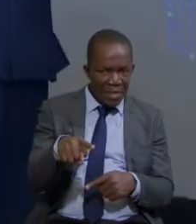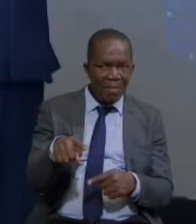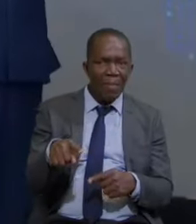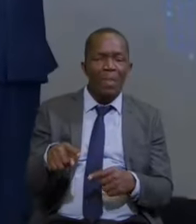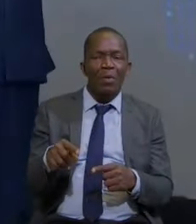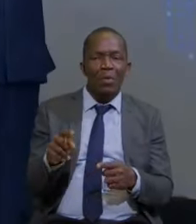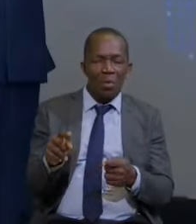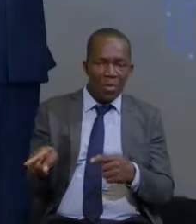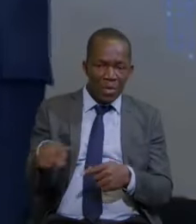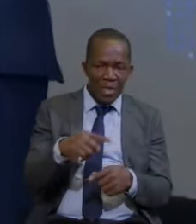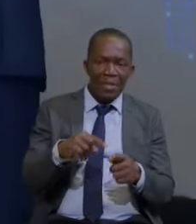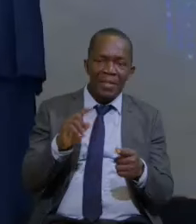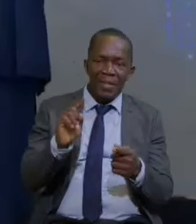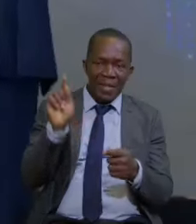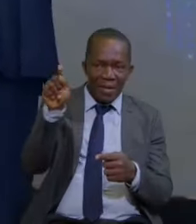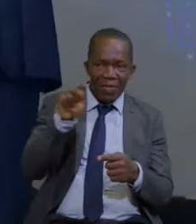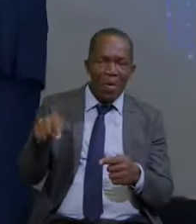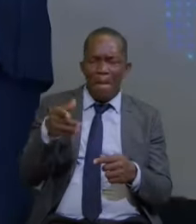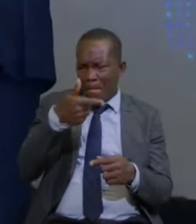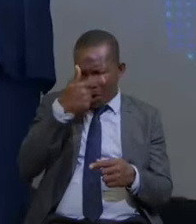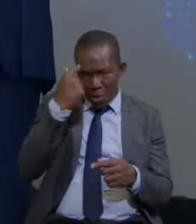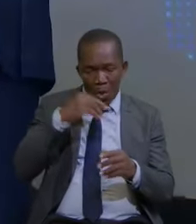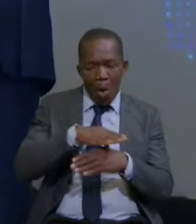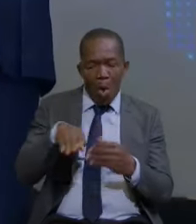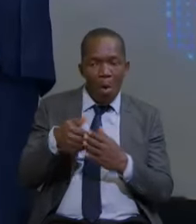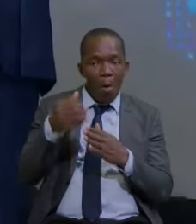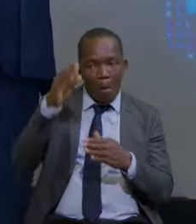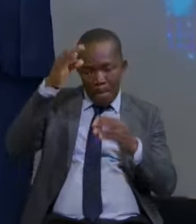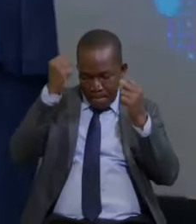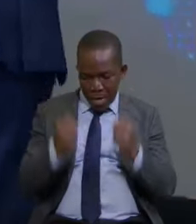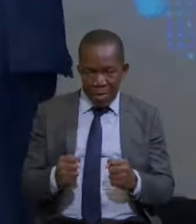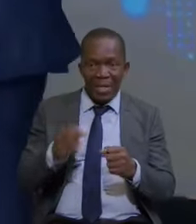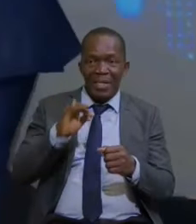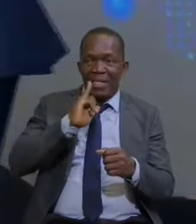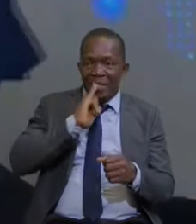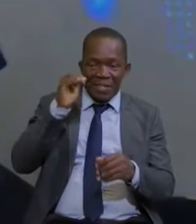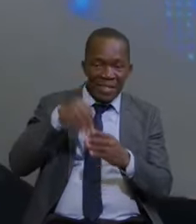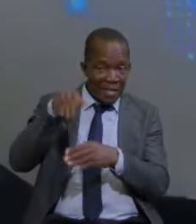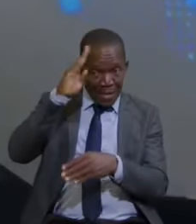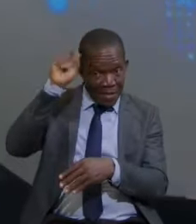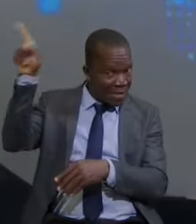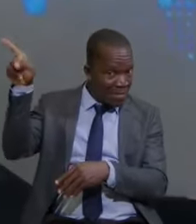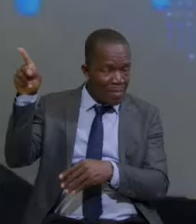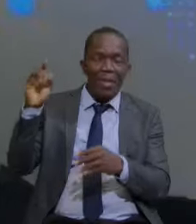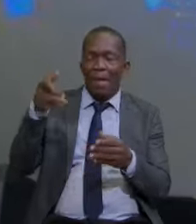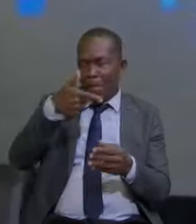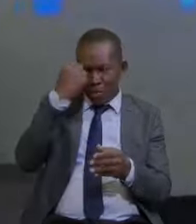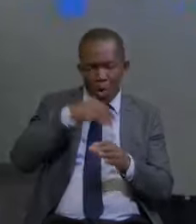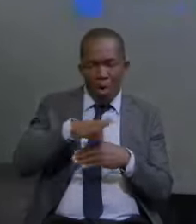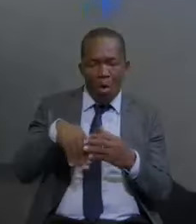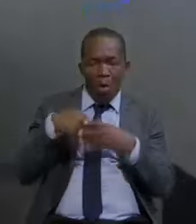him, because all power is manifested by him, because all power has